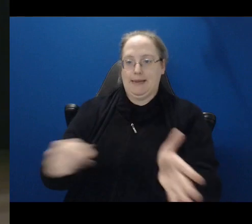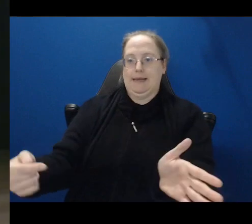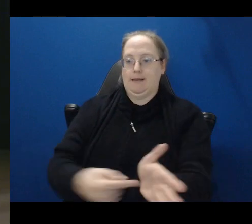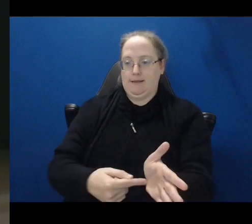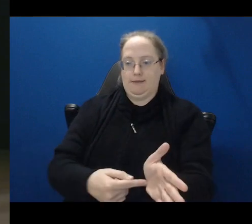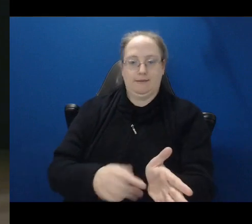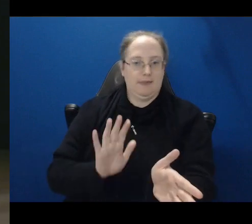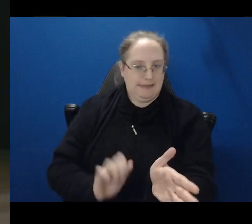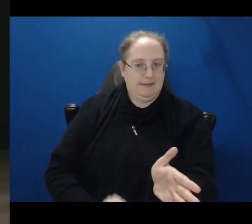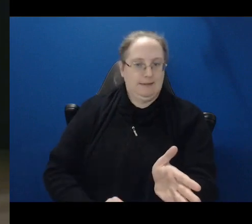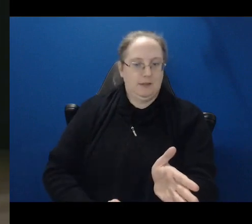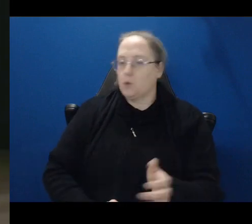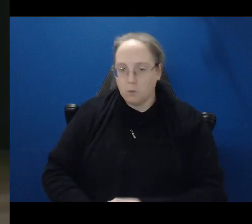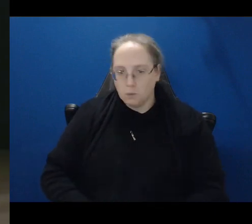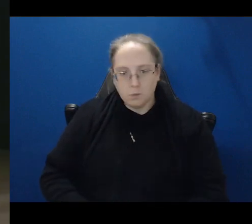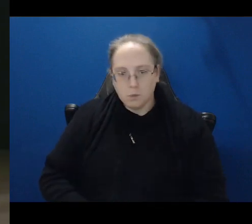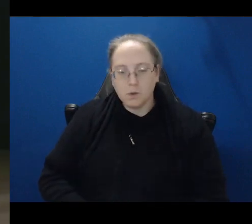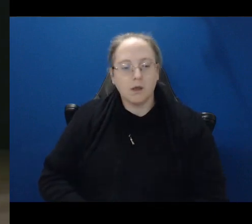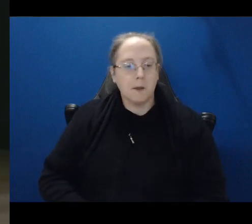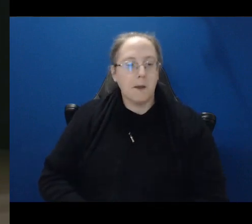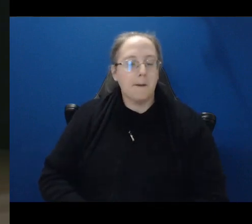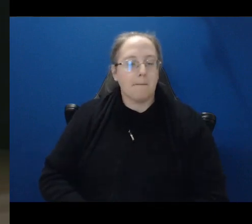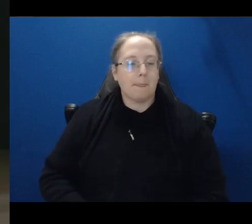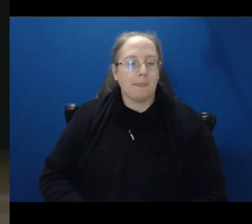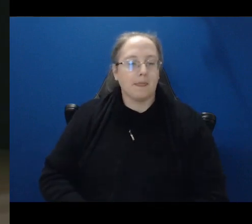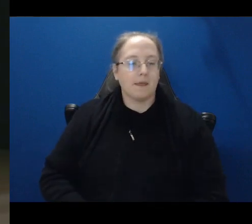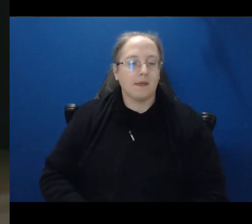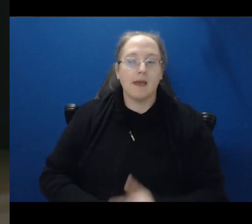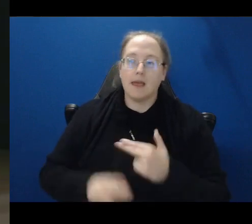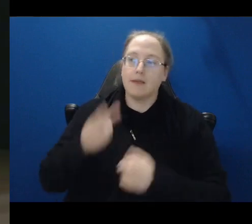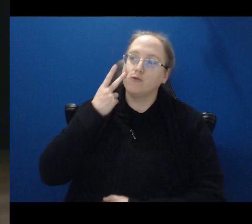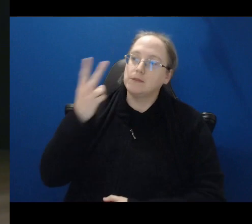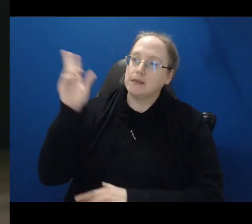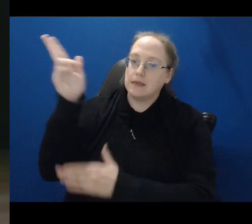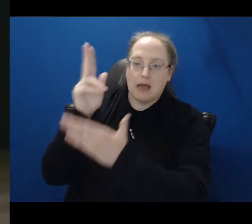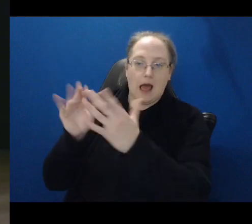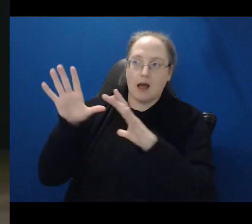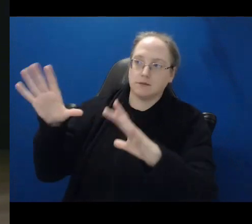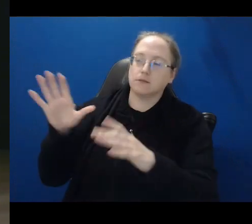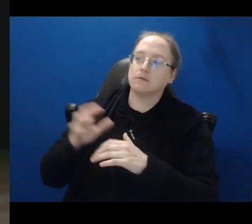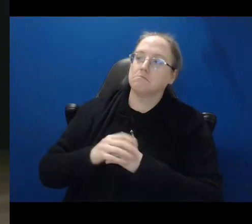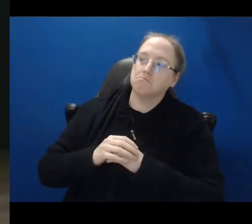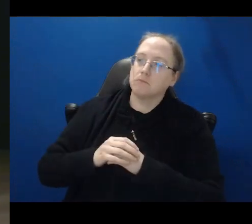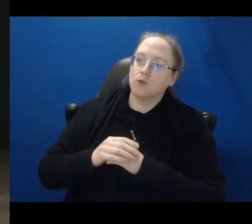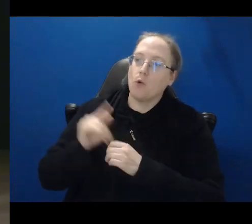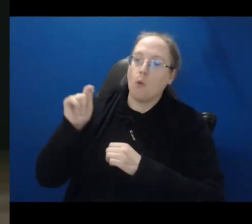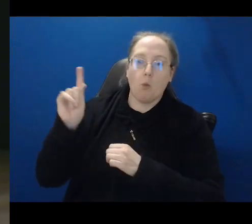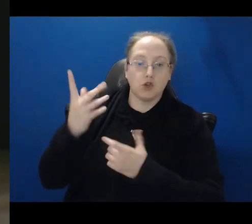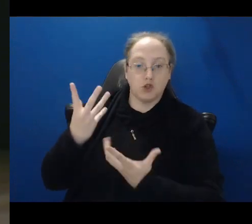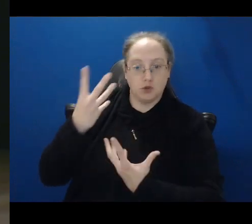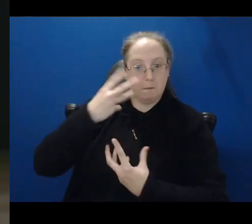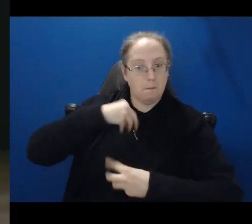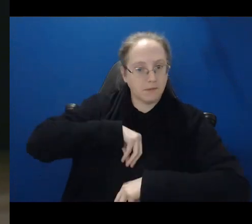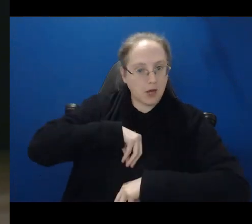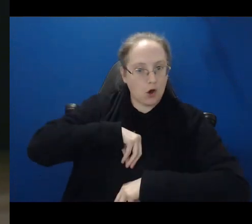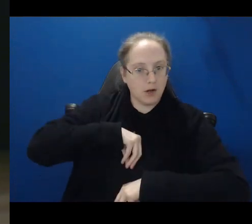not. You know, when you encounter an artwork, what emerges is between you and the work, and it's